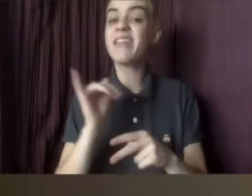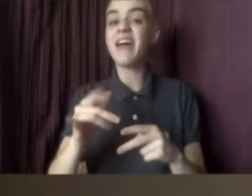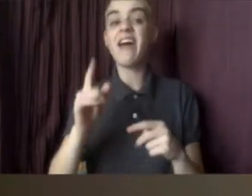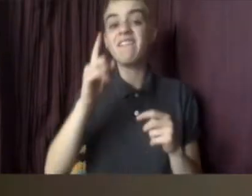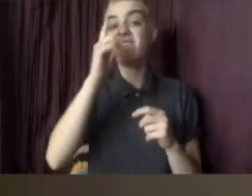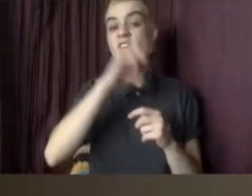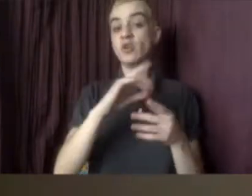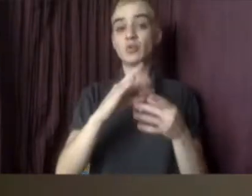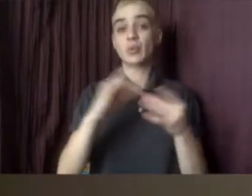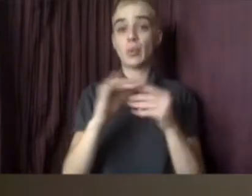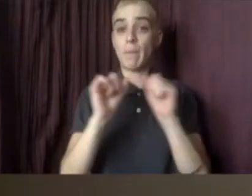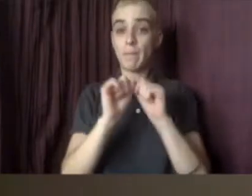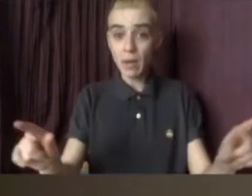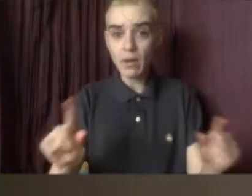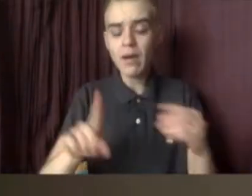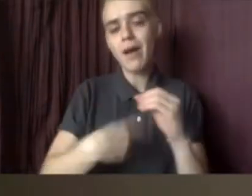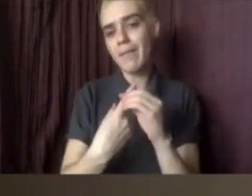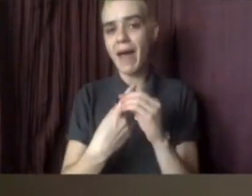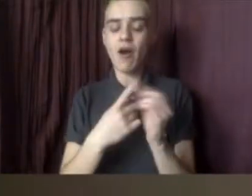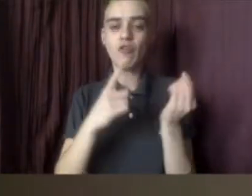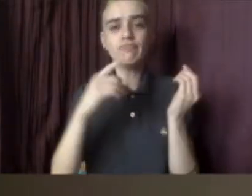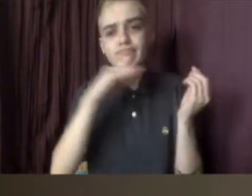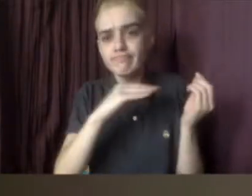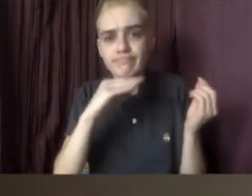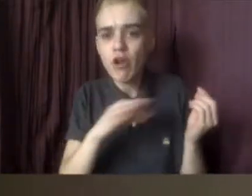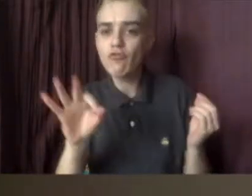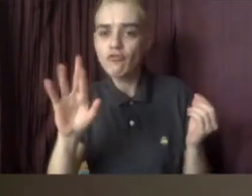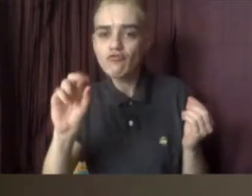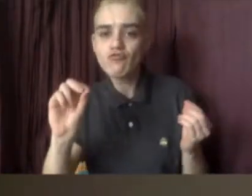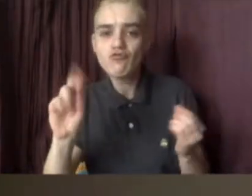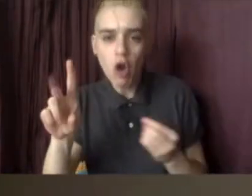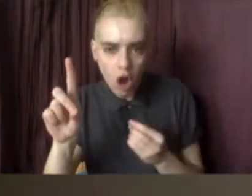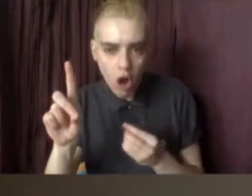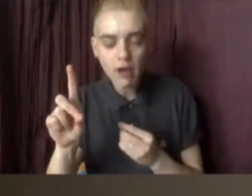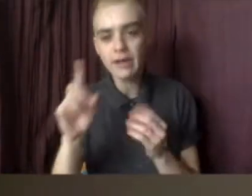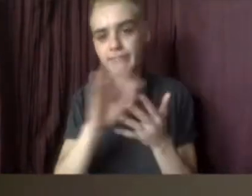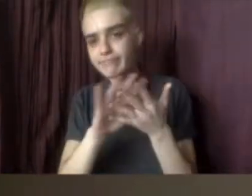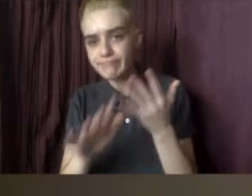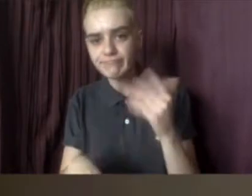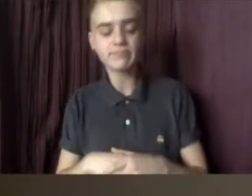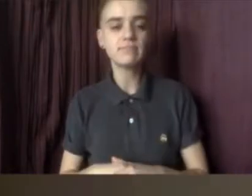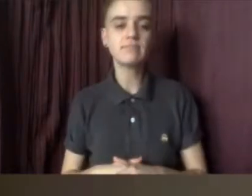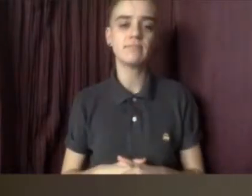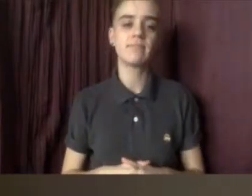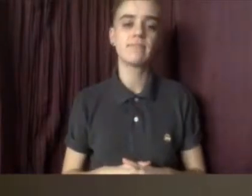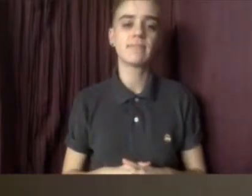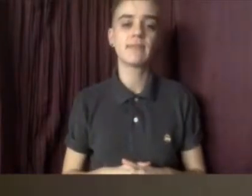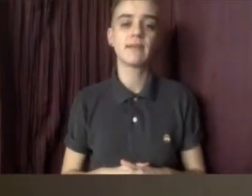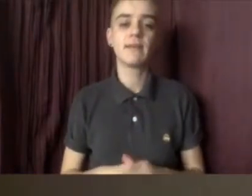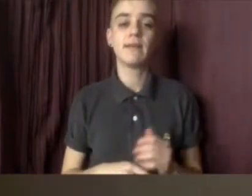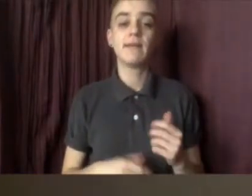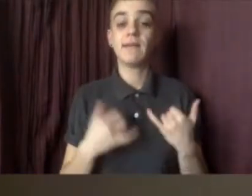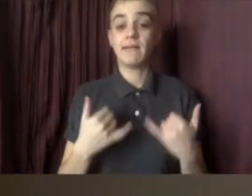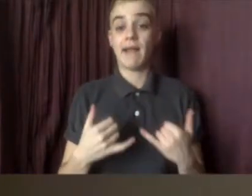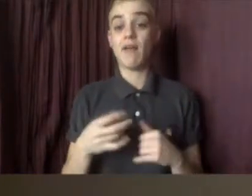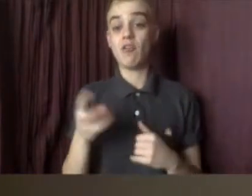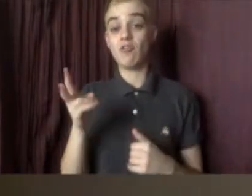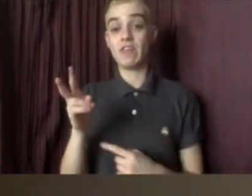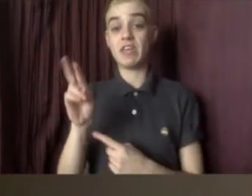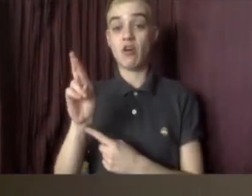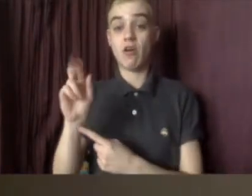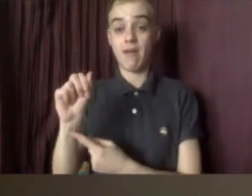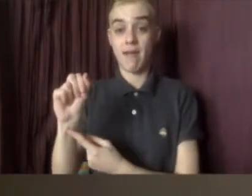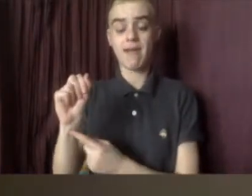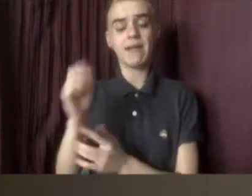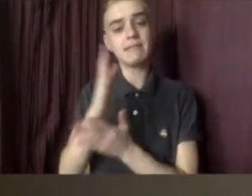barriers to voting. Many states are. And so I would say that the fight in states can be thought of today